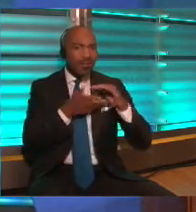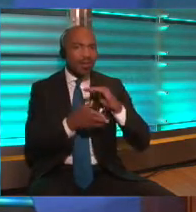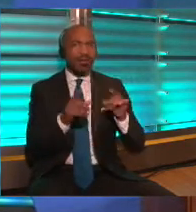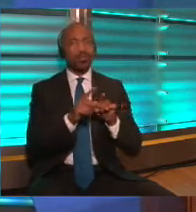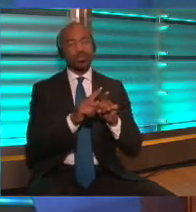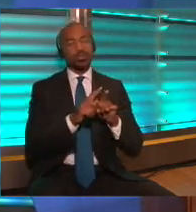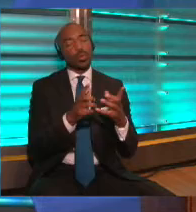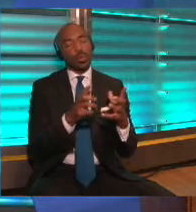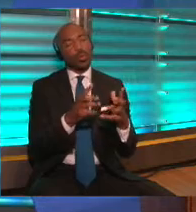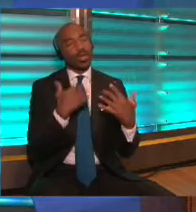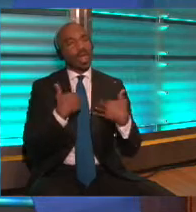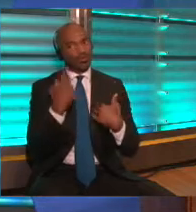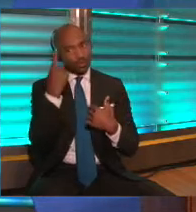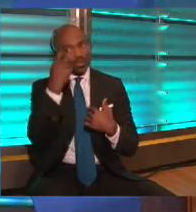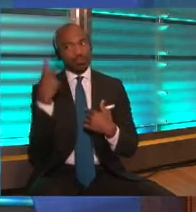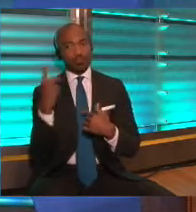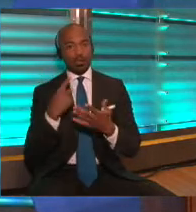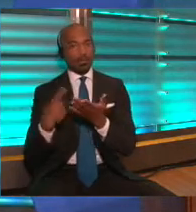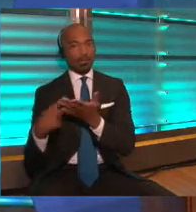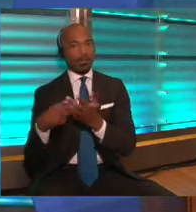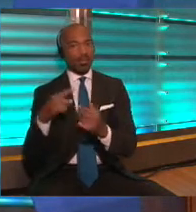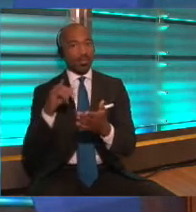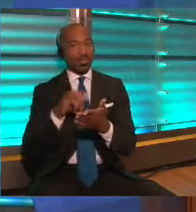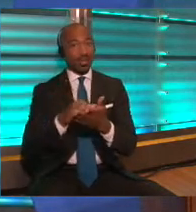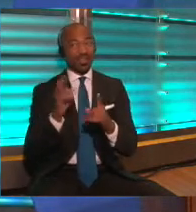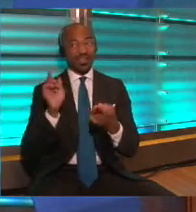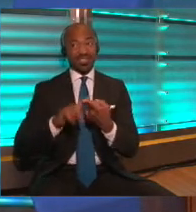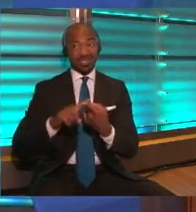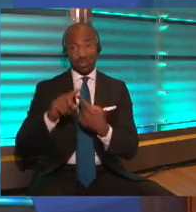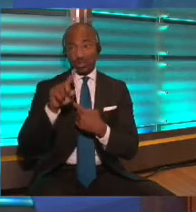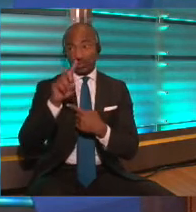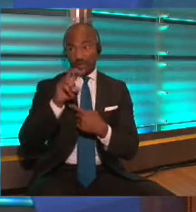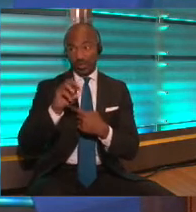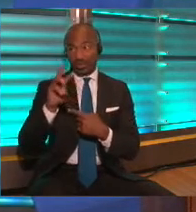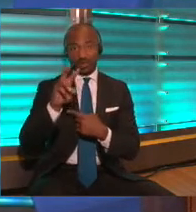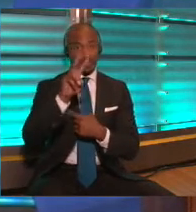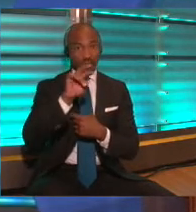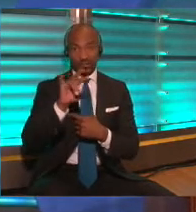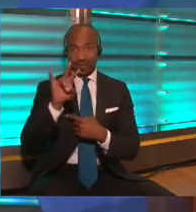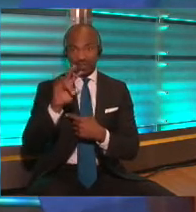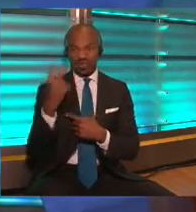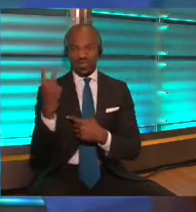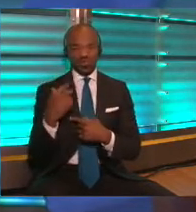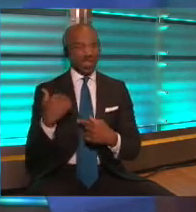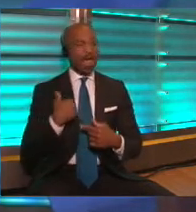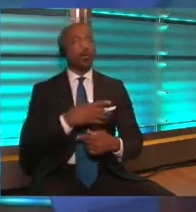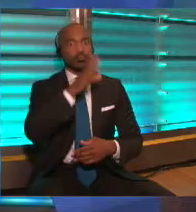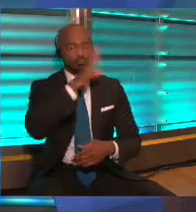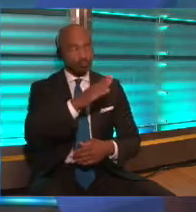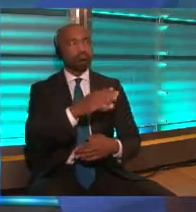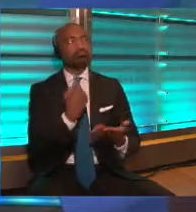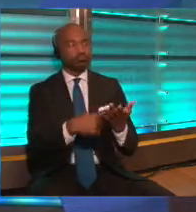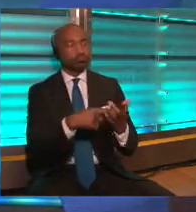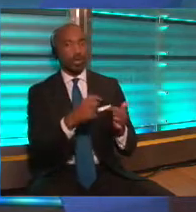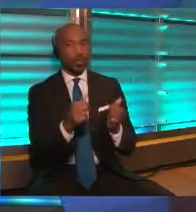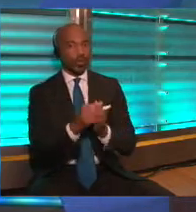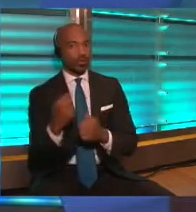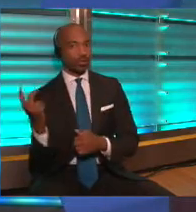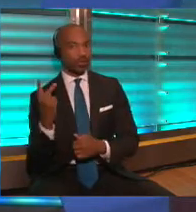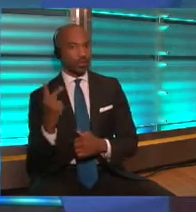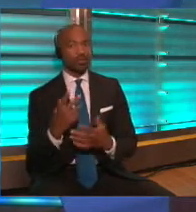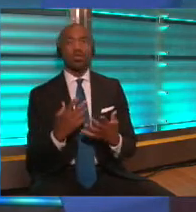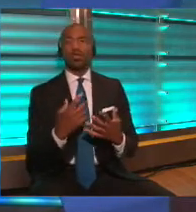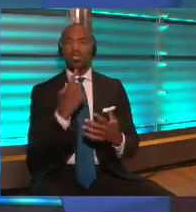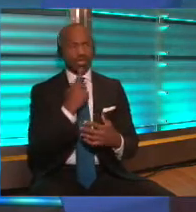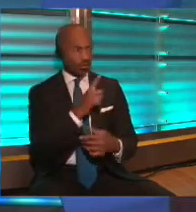about. And I think it wasn't until 2006, 2007 that we really had this frank conversation between the two of us. You know, are we going